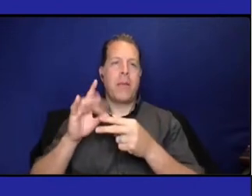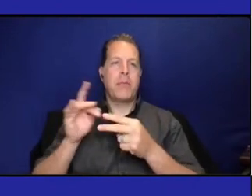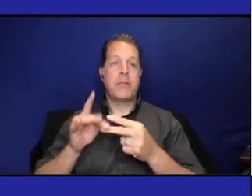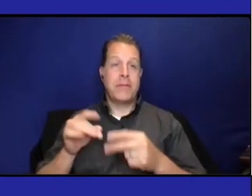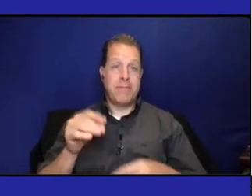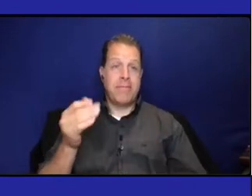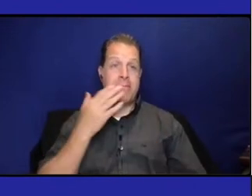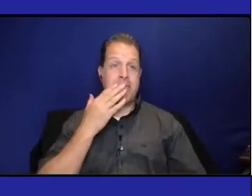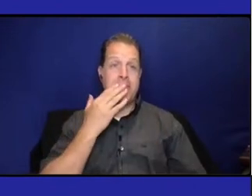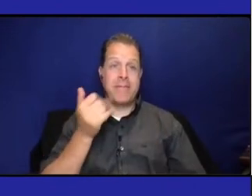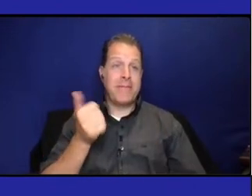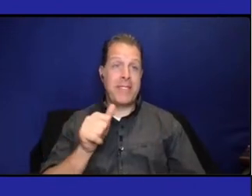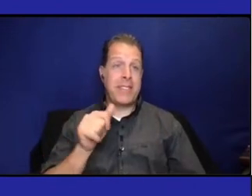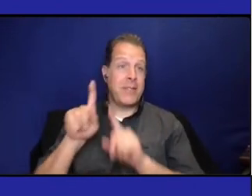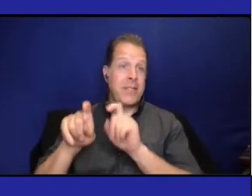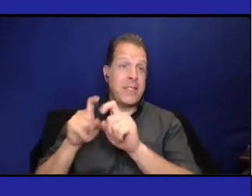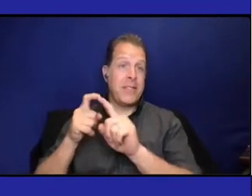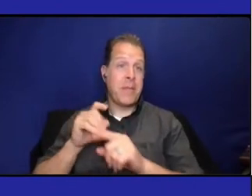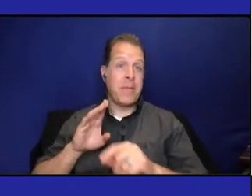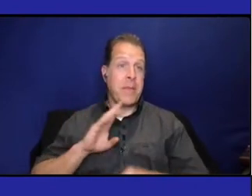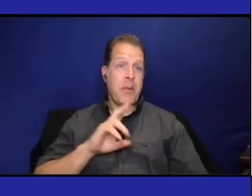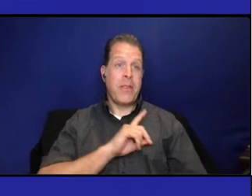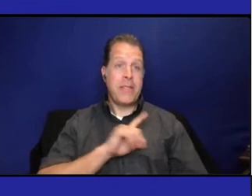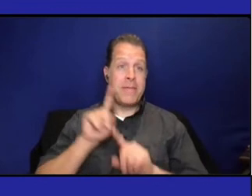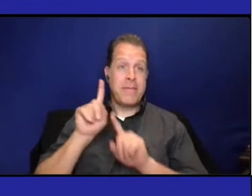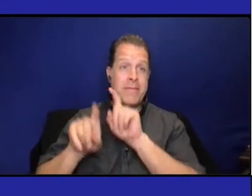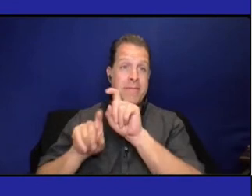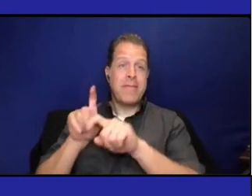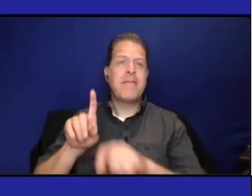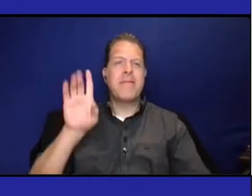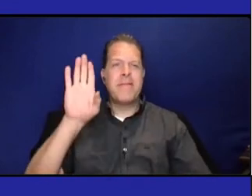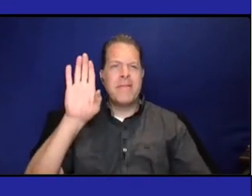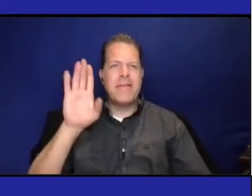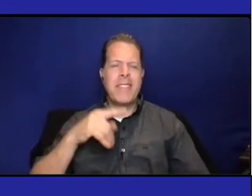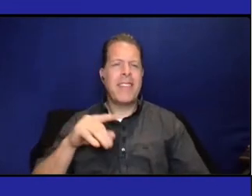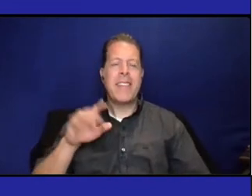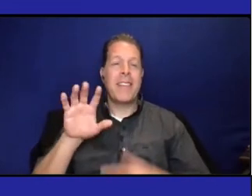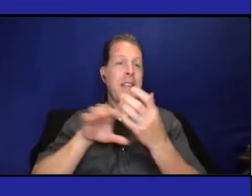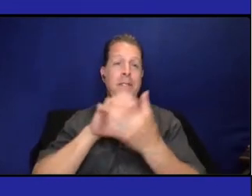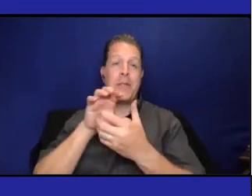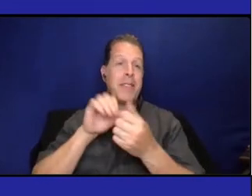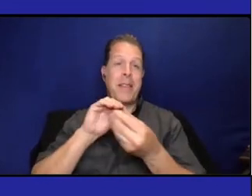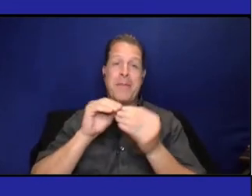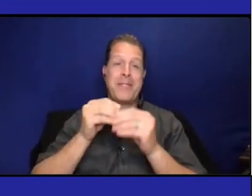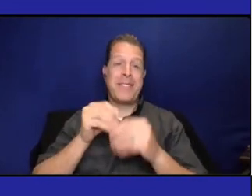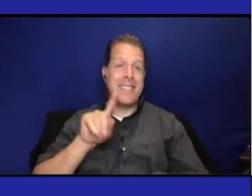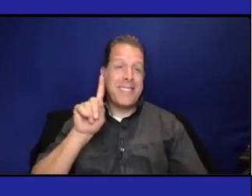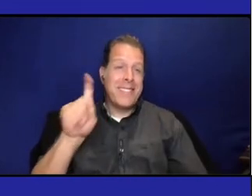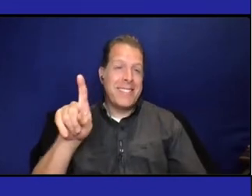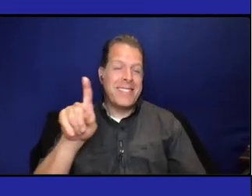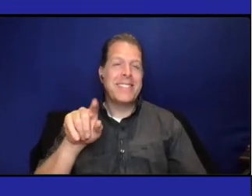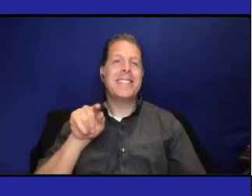board members? Just a quick, I'm getting confused with numbers today.